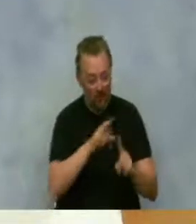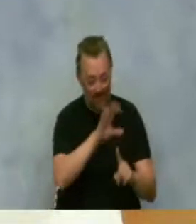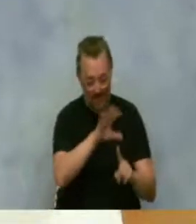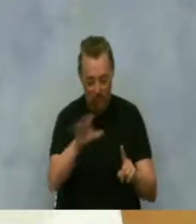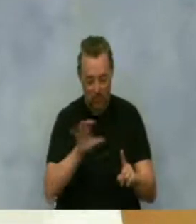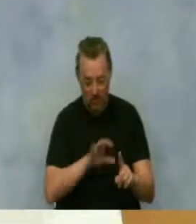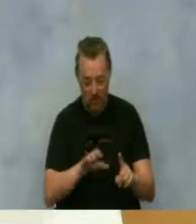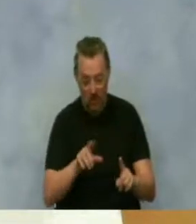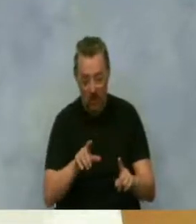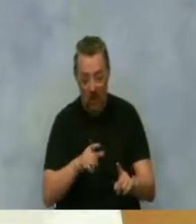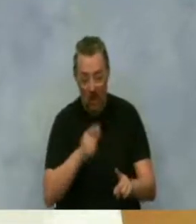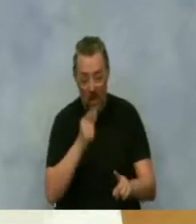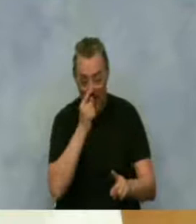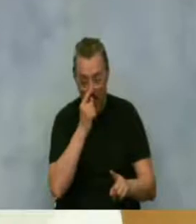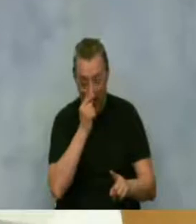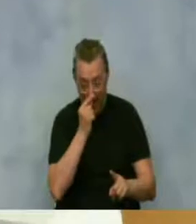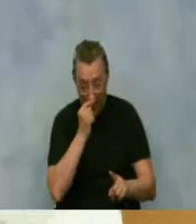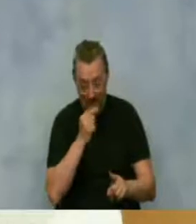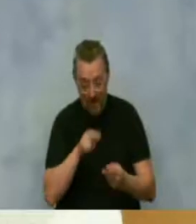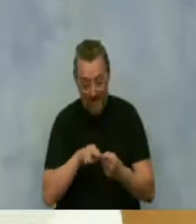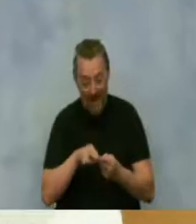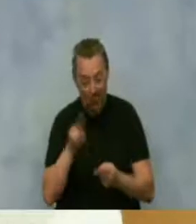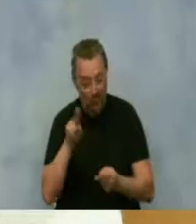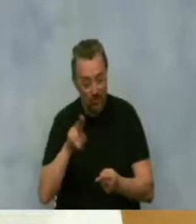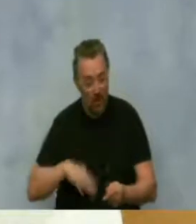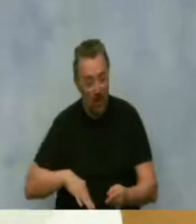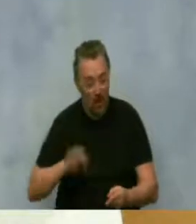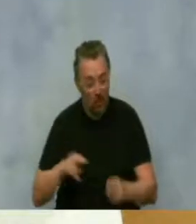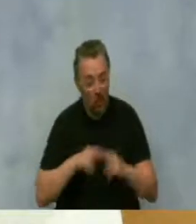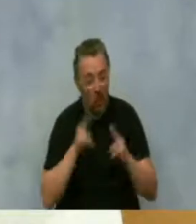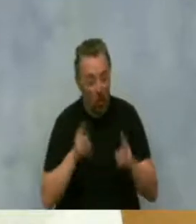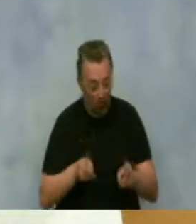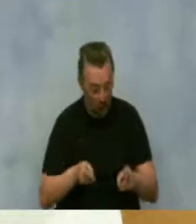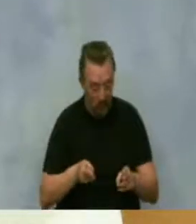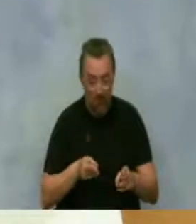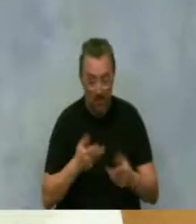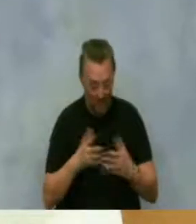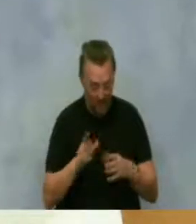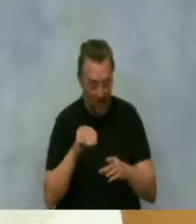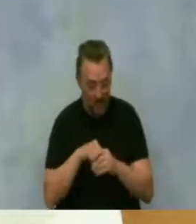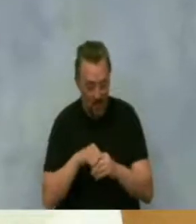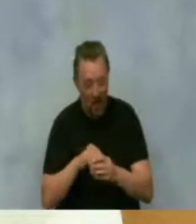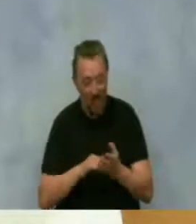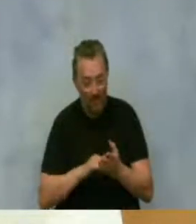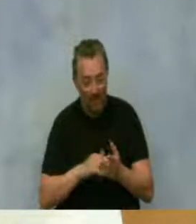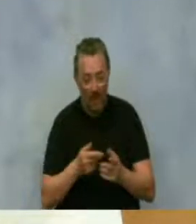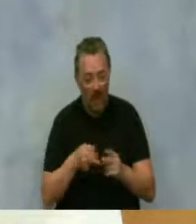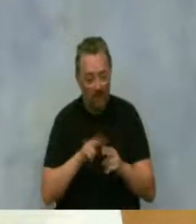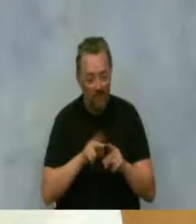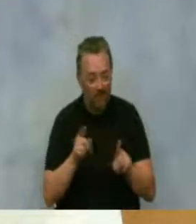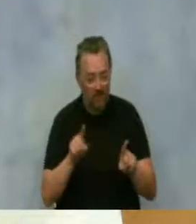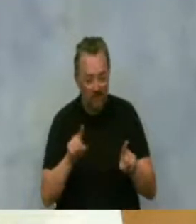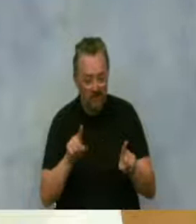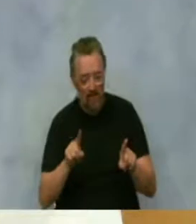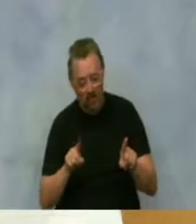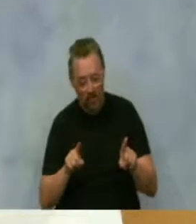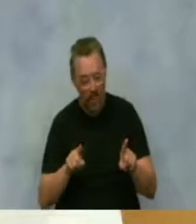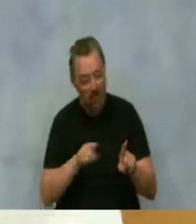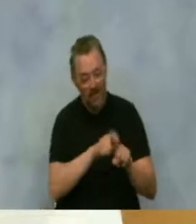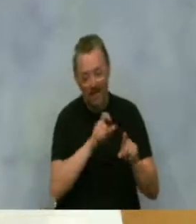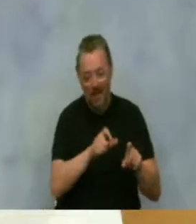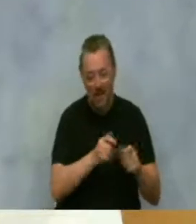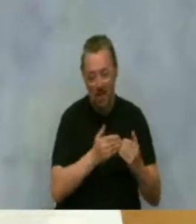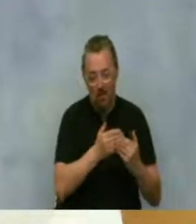The capacity to increase the supply of affordable homes has been over-programmed to allow for any slippage and enable investment